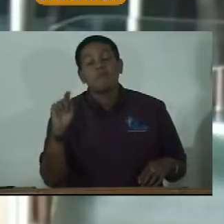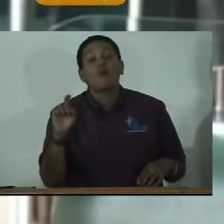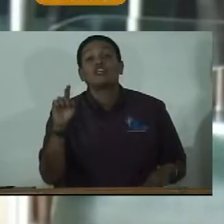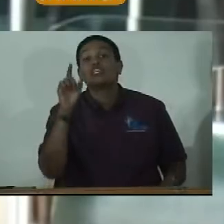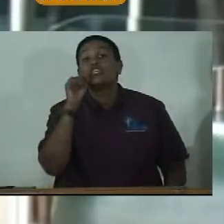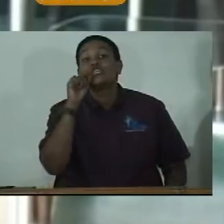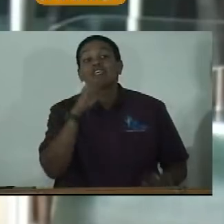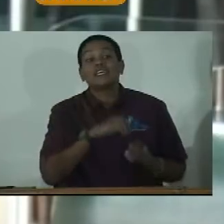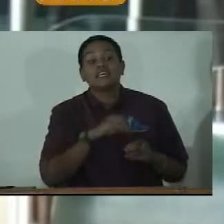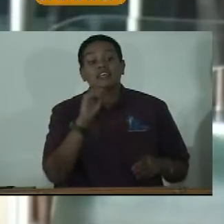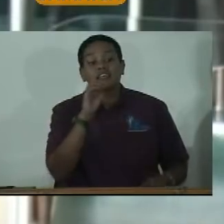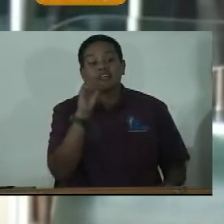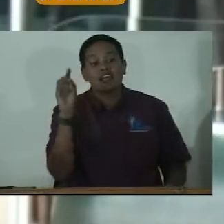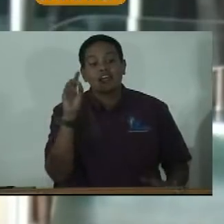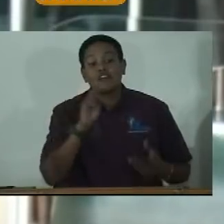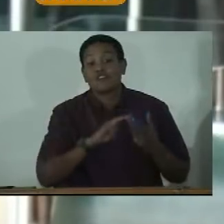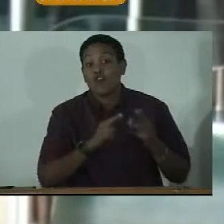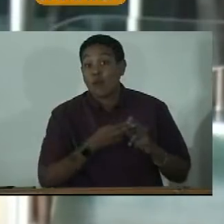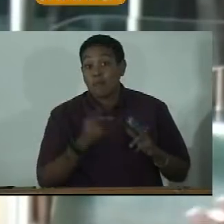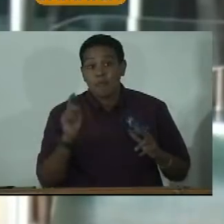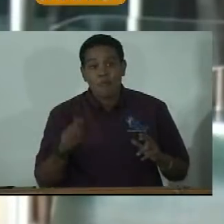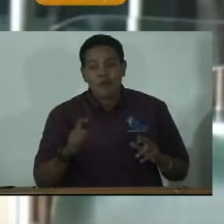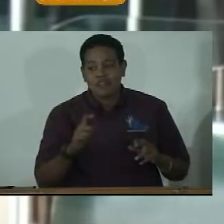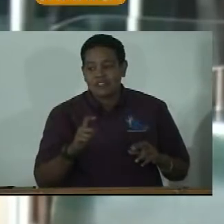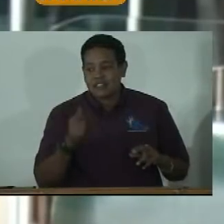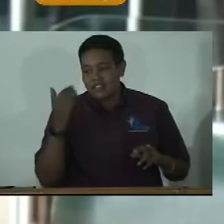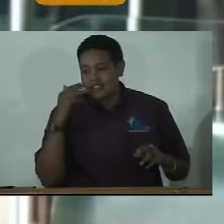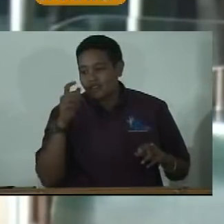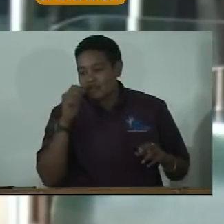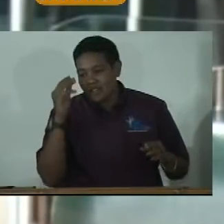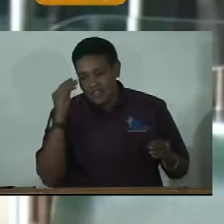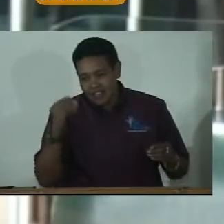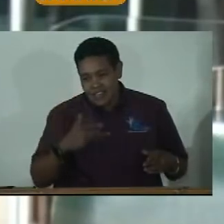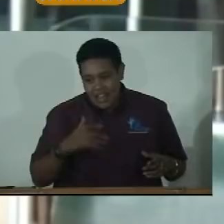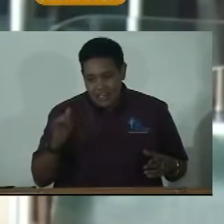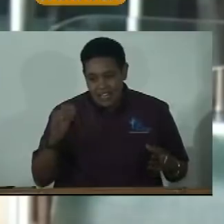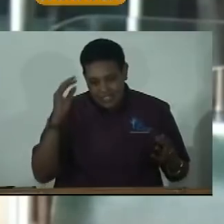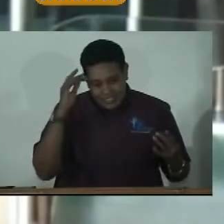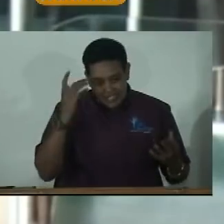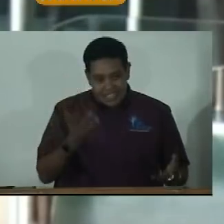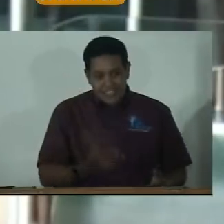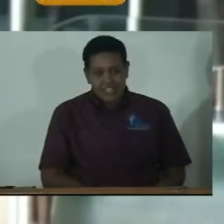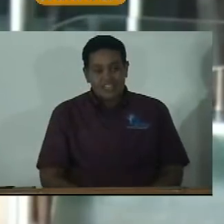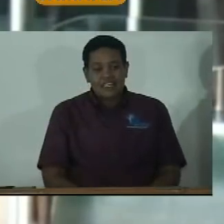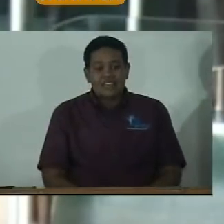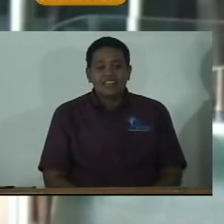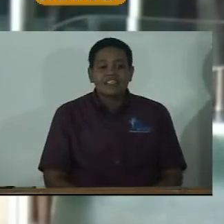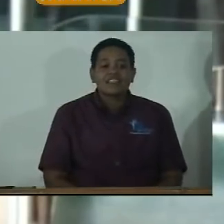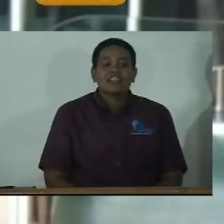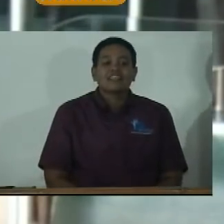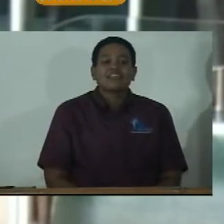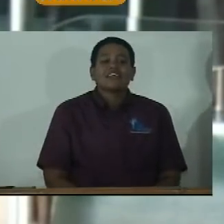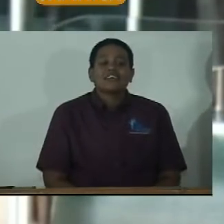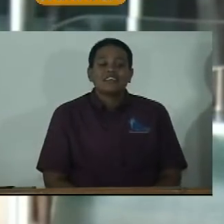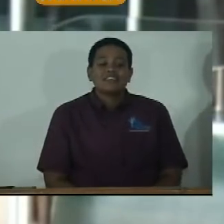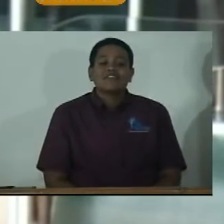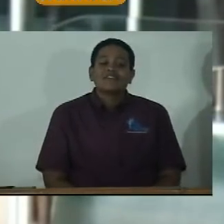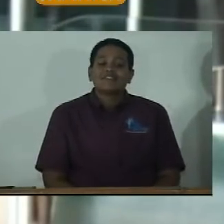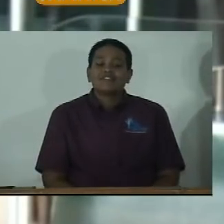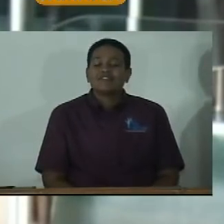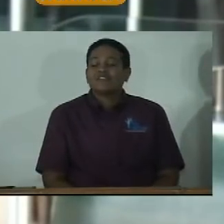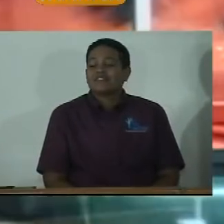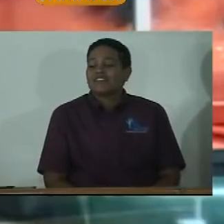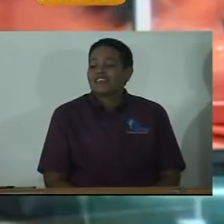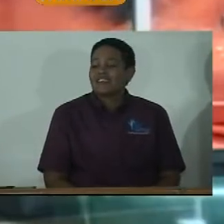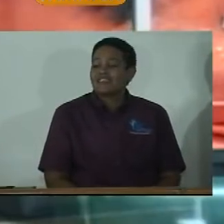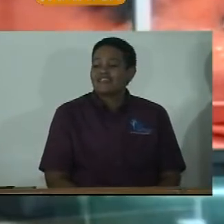in odd numbers. I don't know who can shed light on that, but that's the thinking. And we named